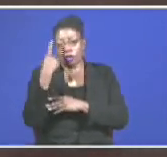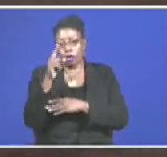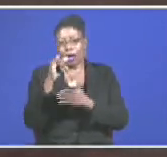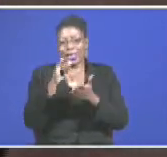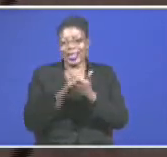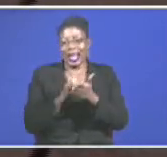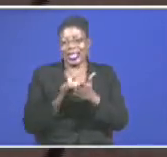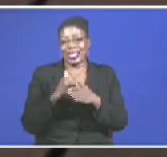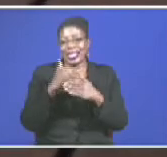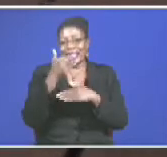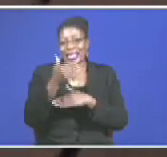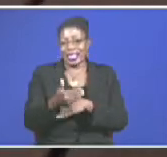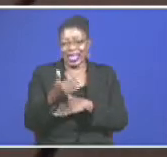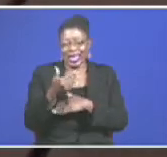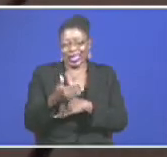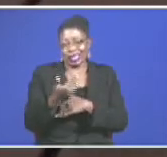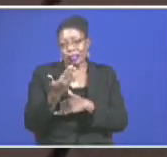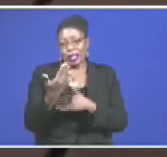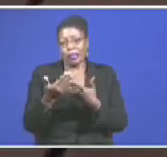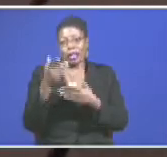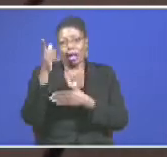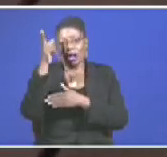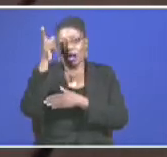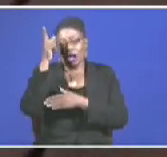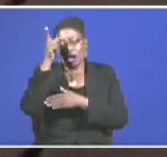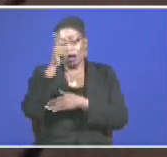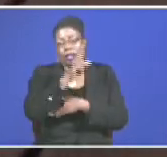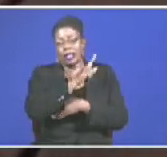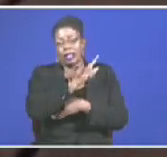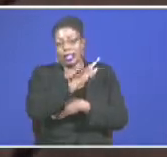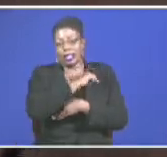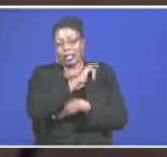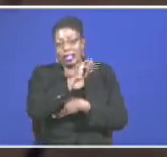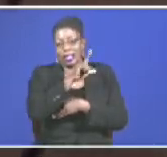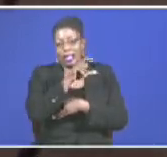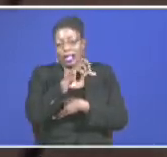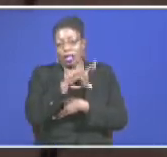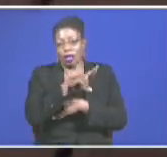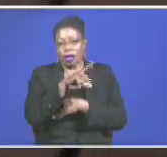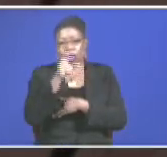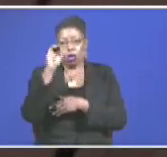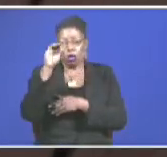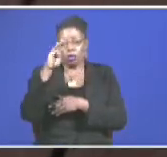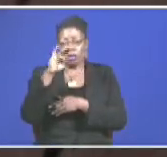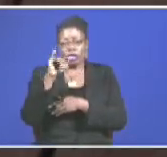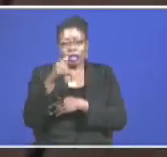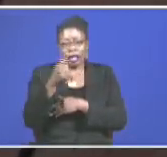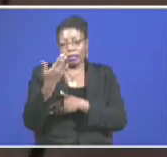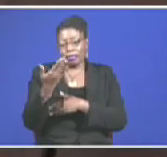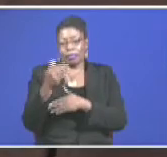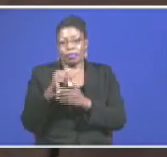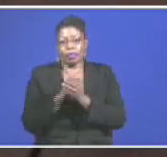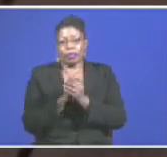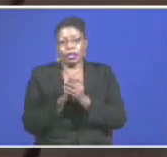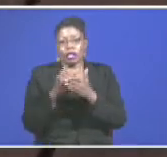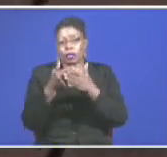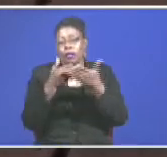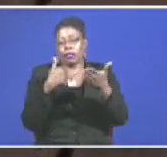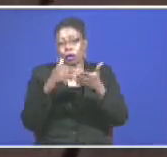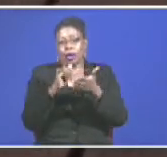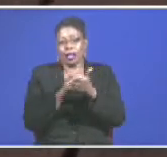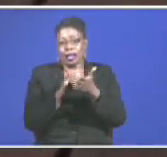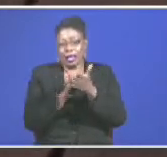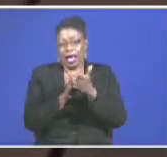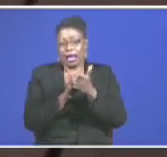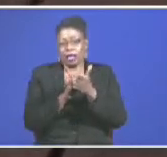that next, let's say, a Lawrence Taylor or an OBJ or something along those lines there. But before we even go there,